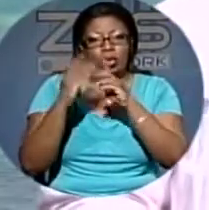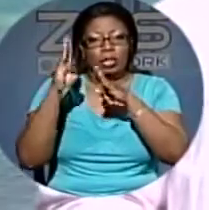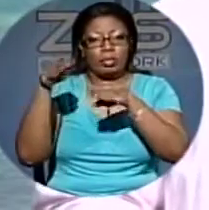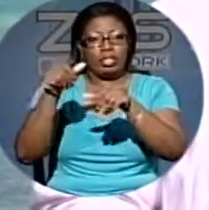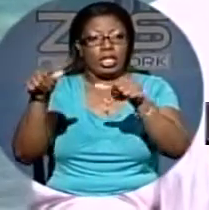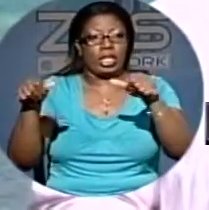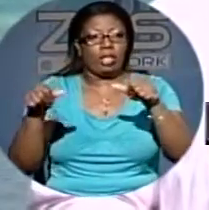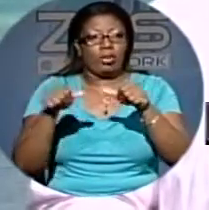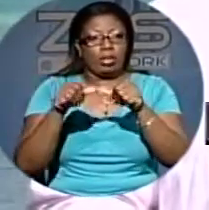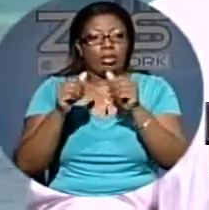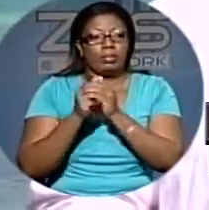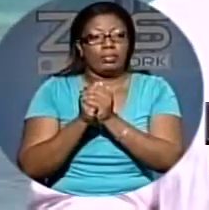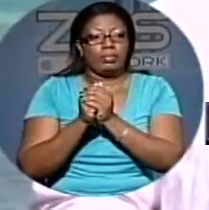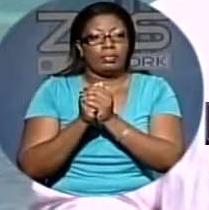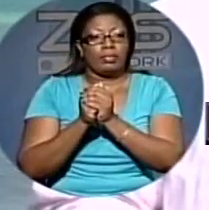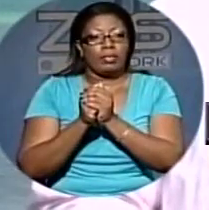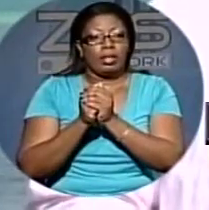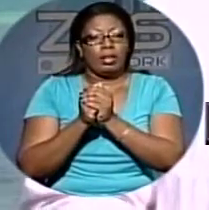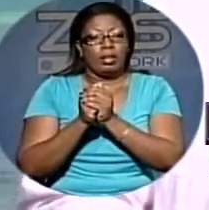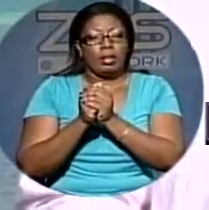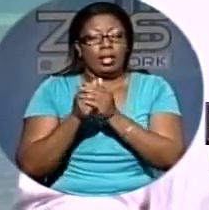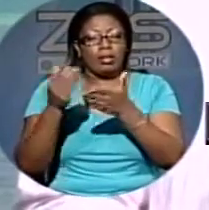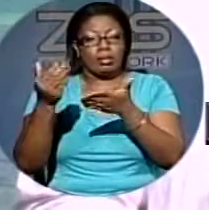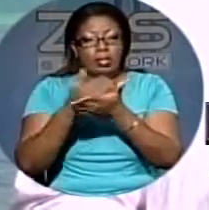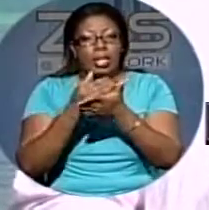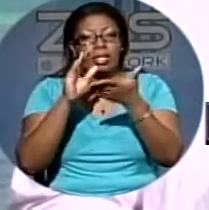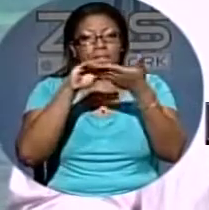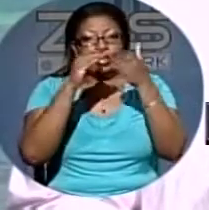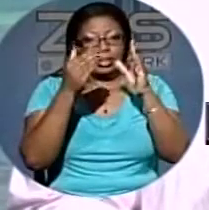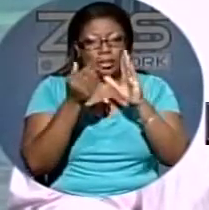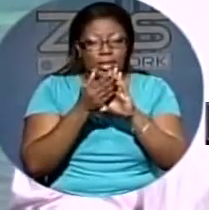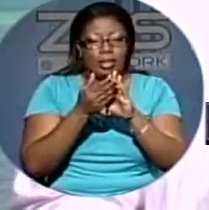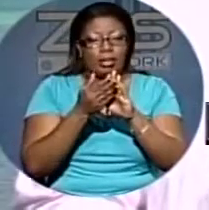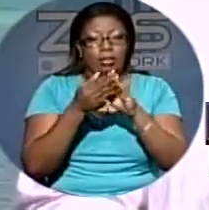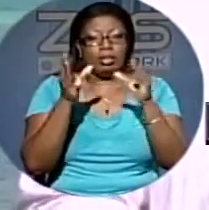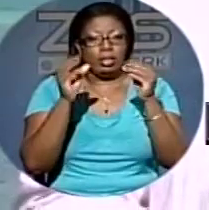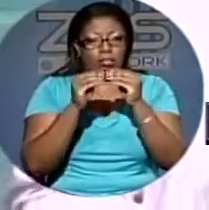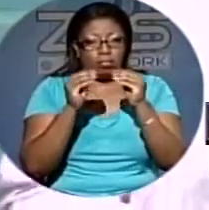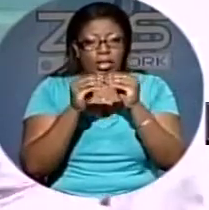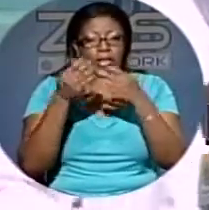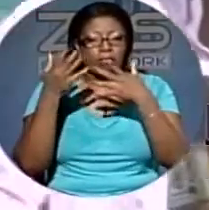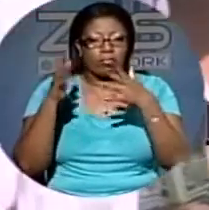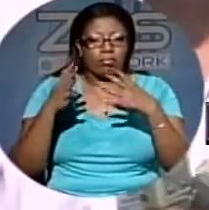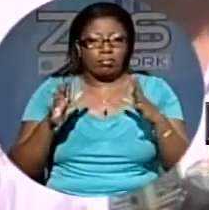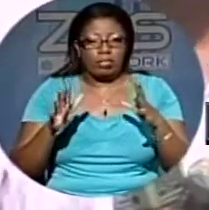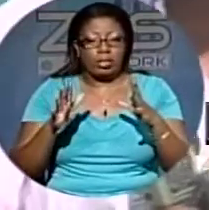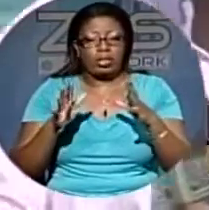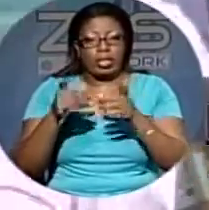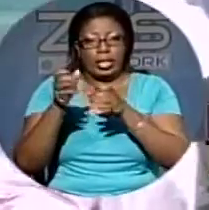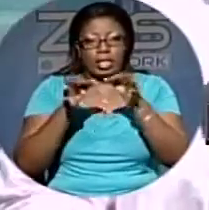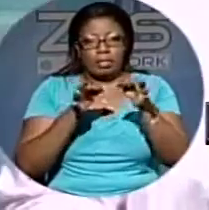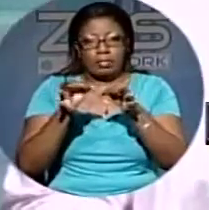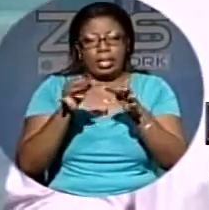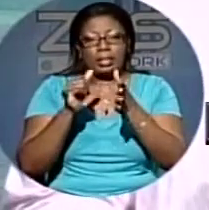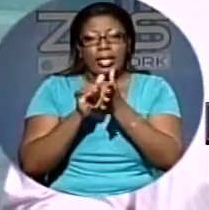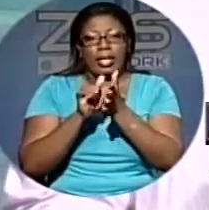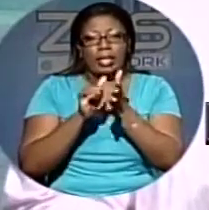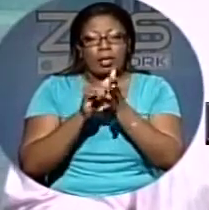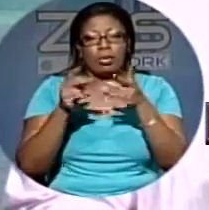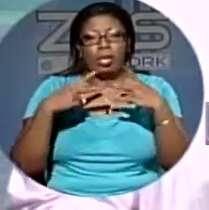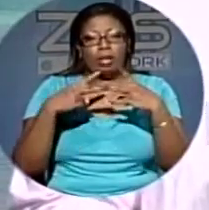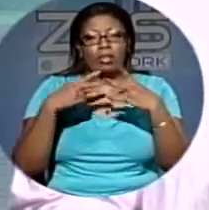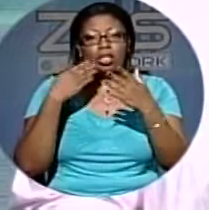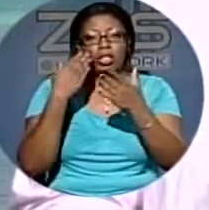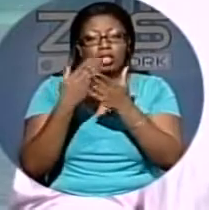several town meetings, this was explained to the public, and essentially it's been a very, very